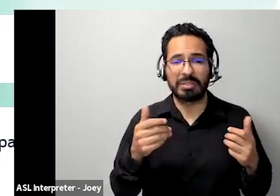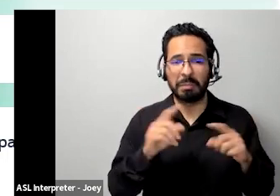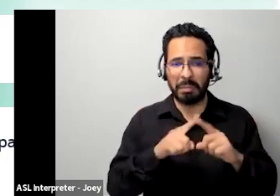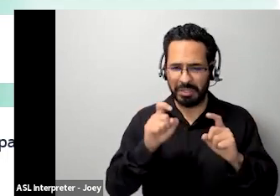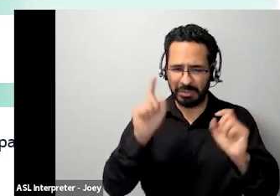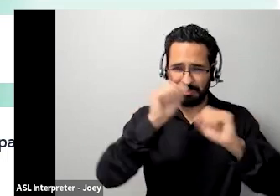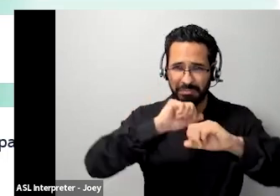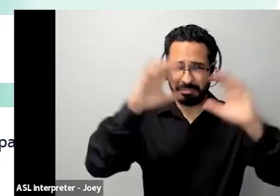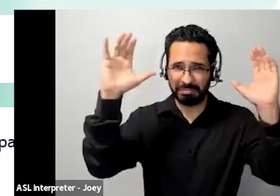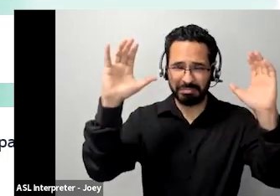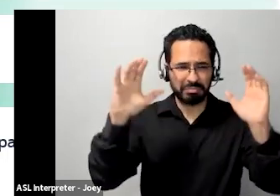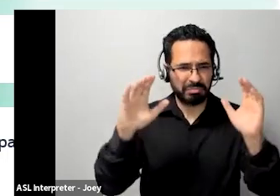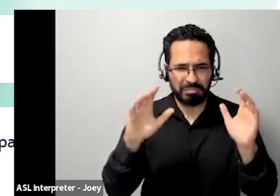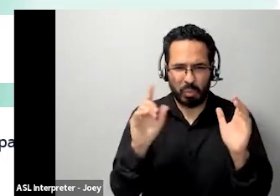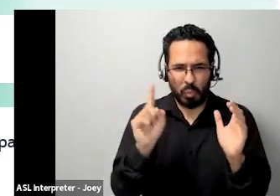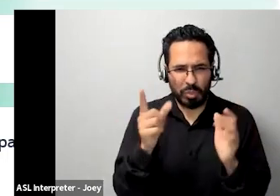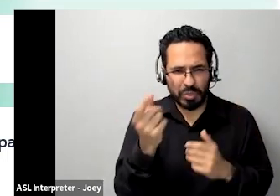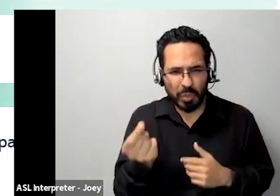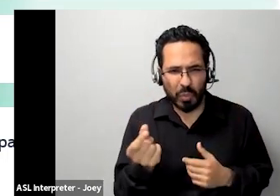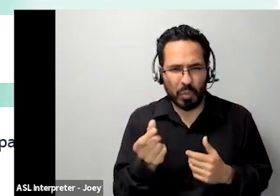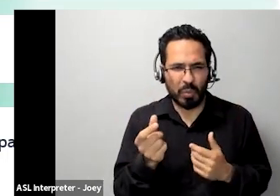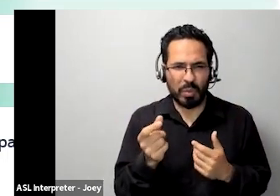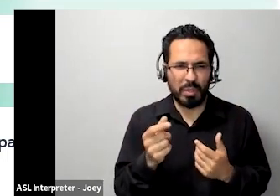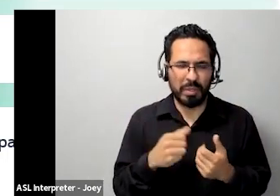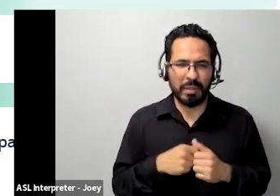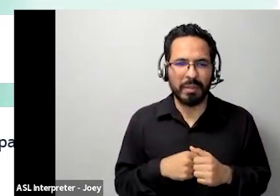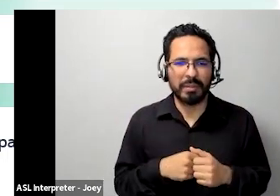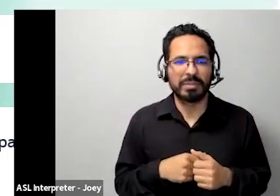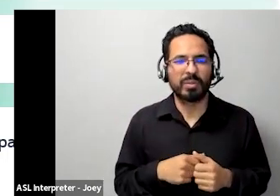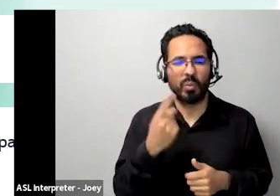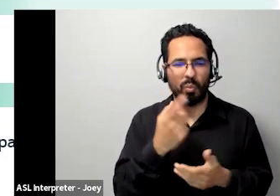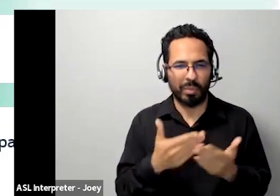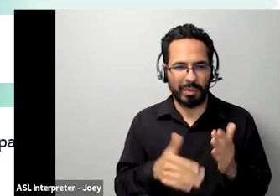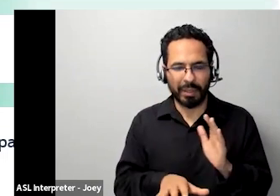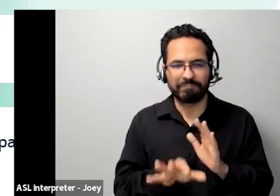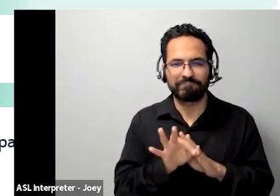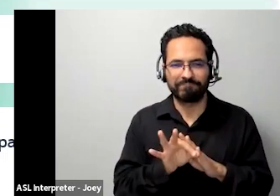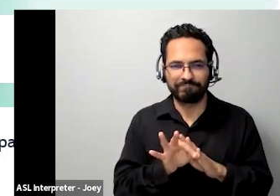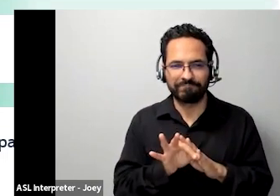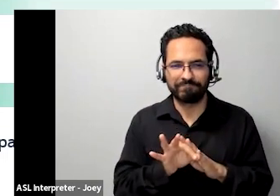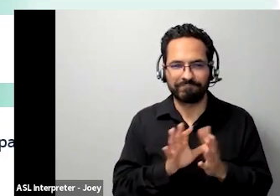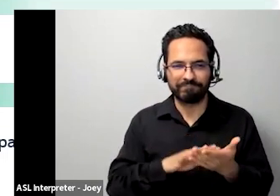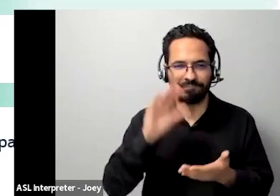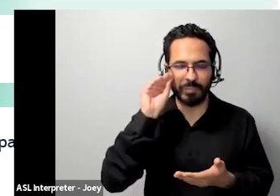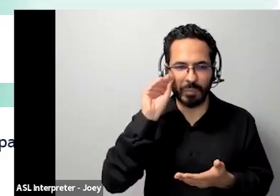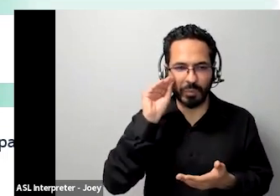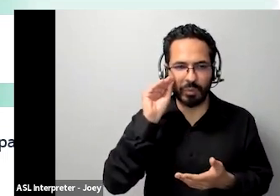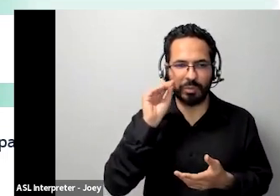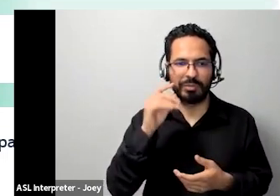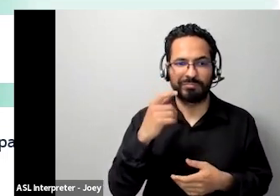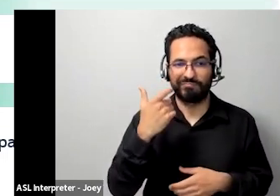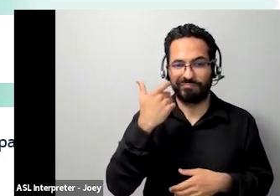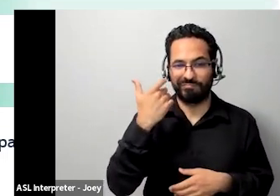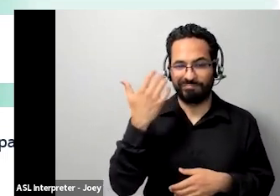Where are we all going with this? And this is one of the things that I found was the most successful thing that we did back shortly after we